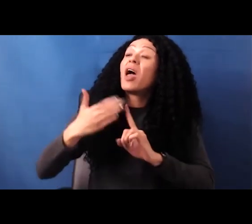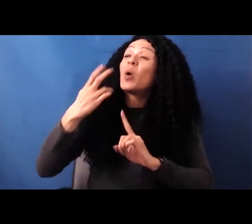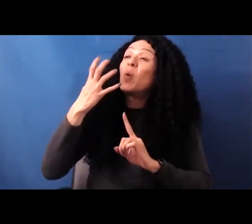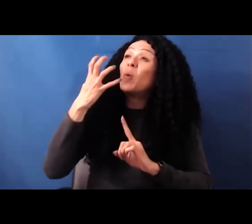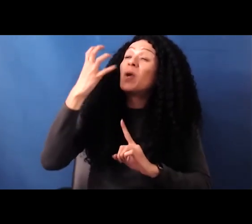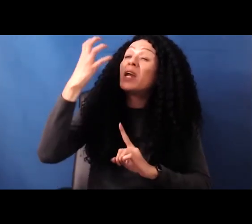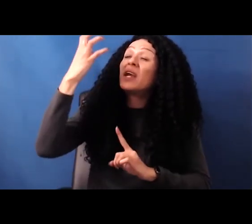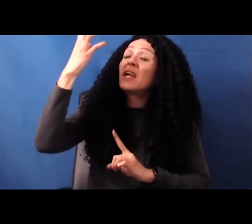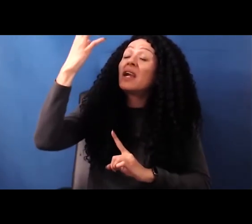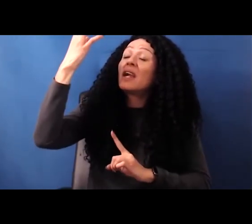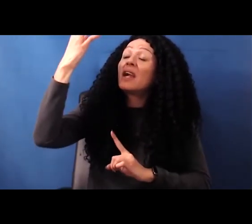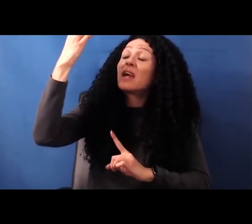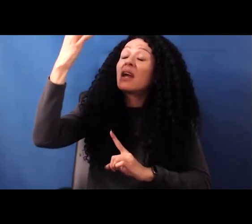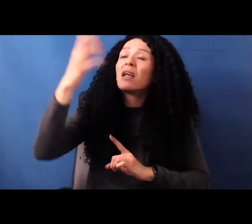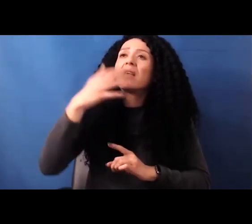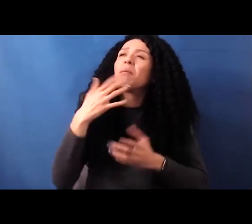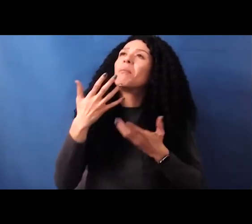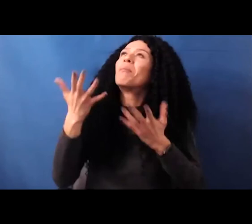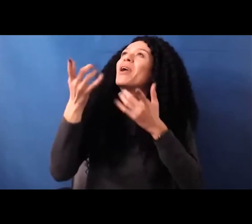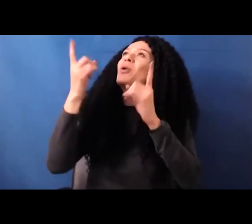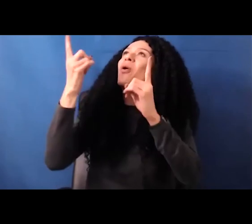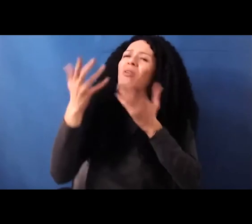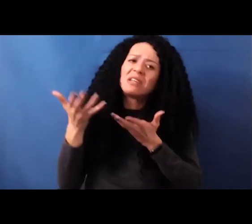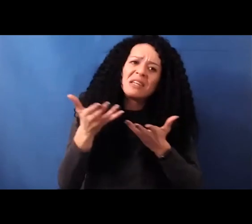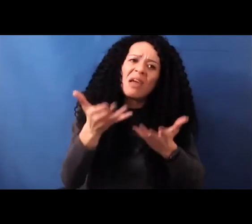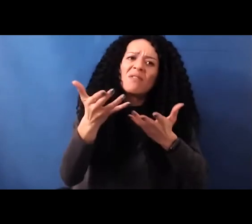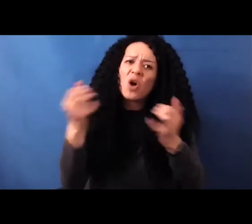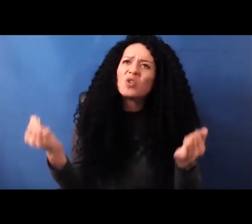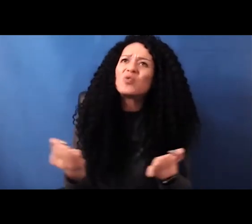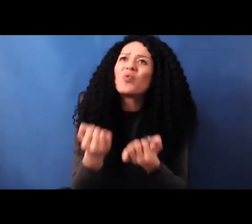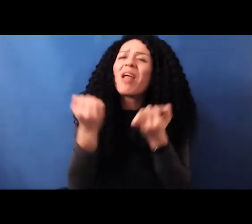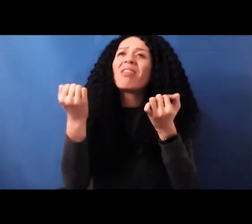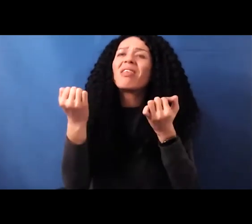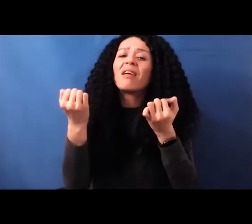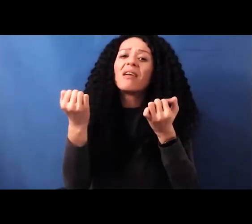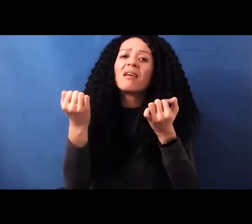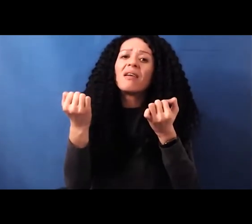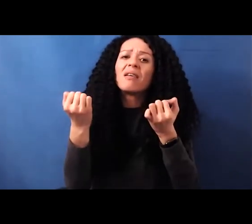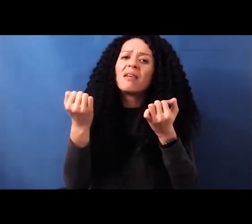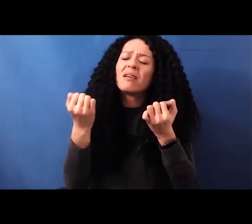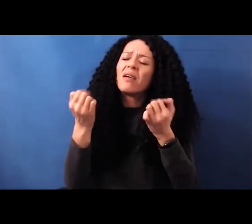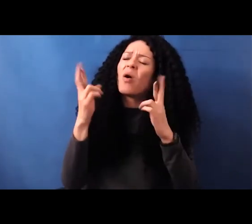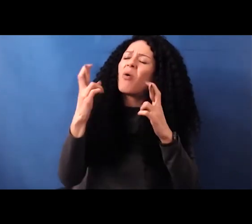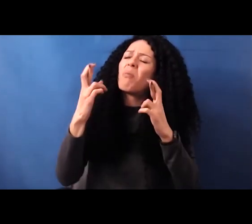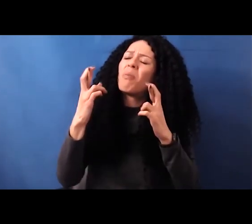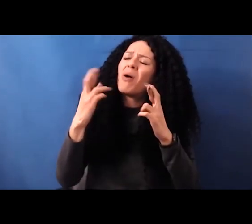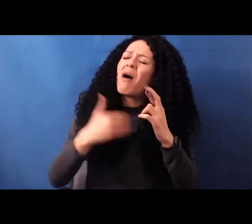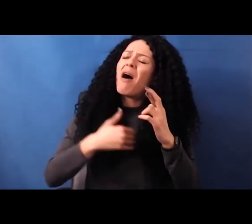queen. May God give her strength and her heart